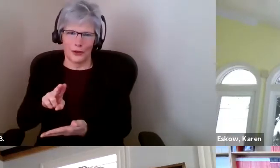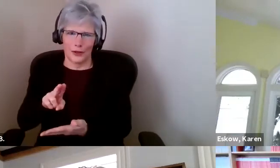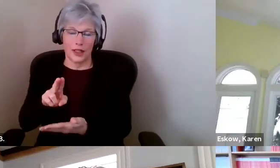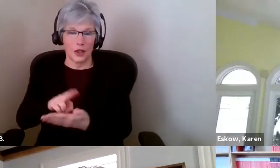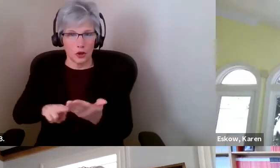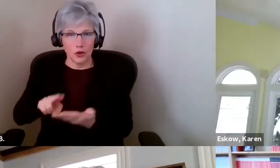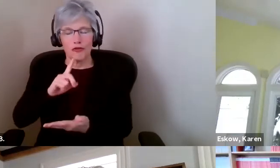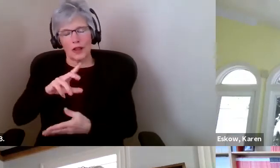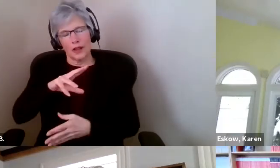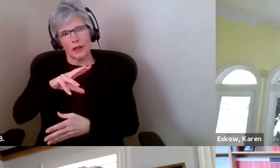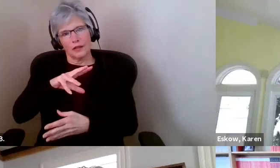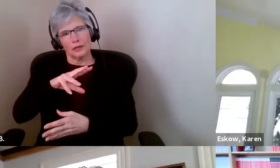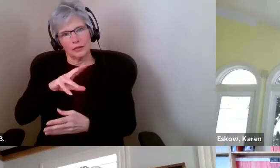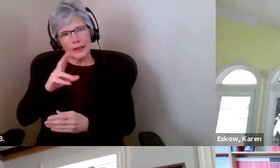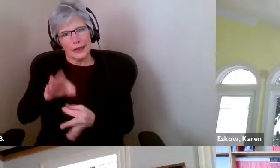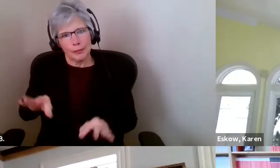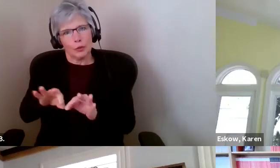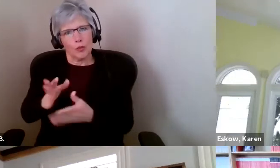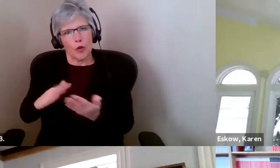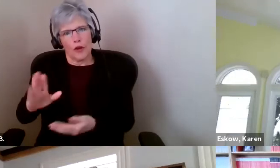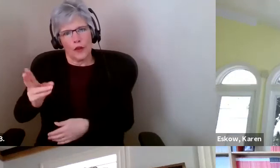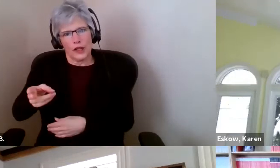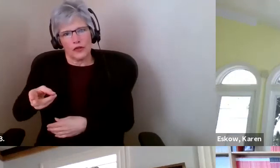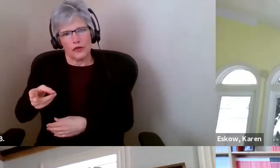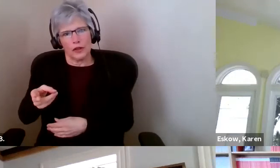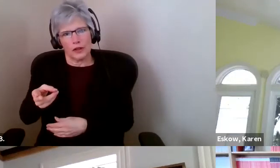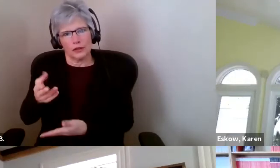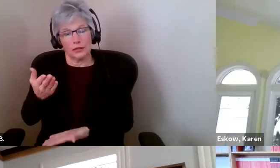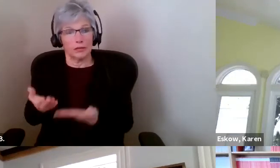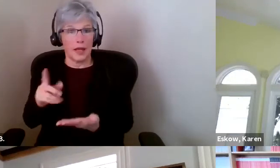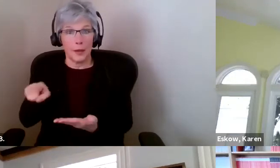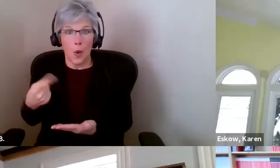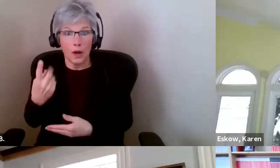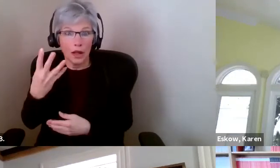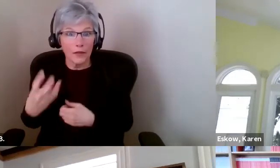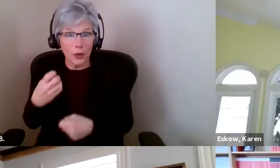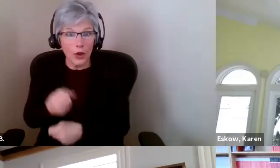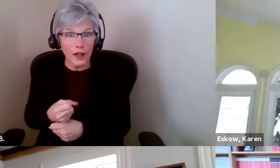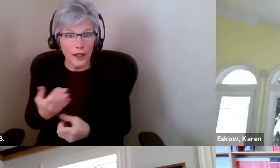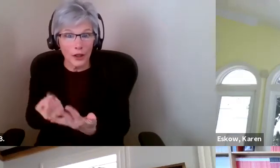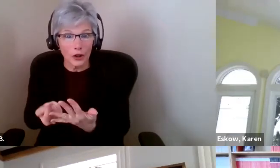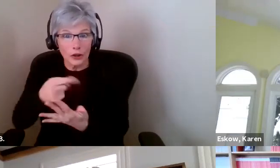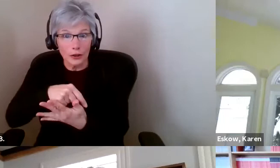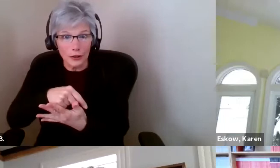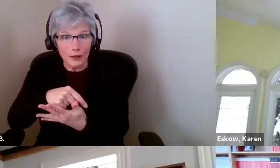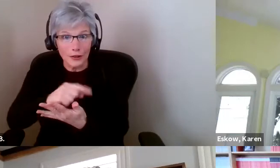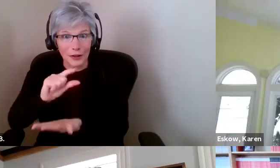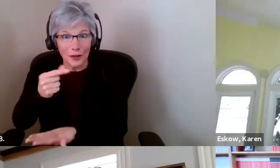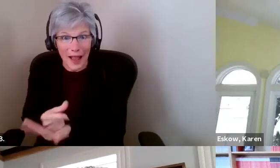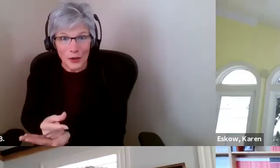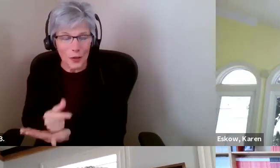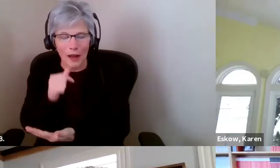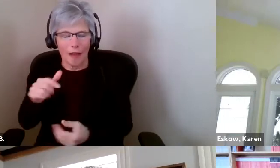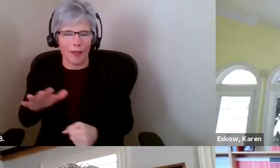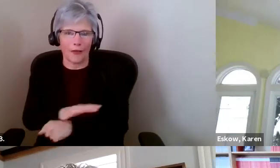their histories, even though they may have only spent 4 years, not their entire careers here, because they shouldn't have, right? If they were just students, they